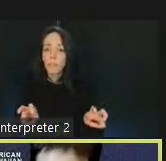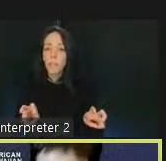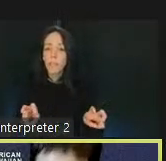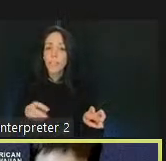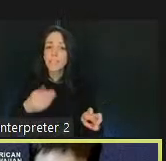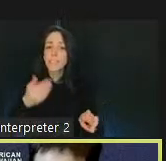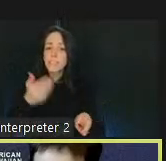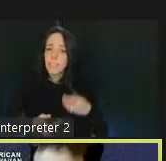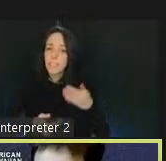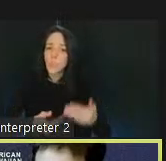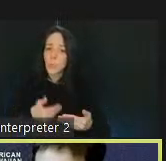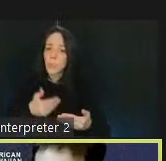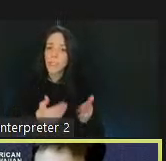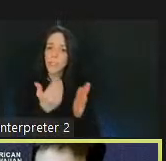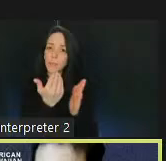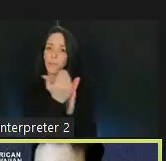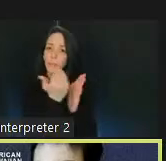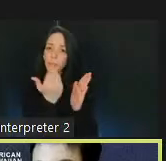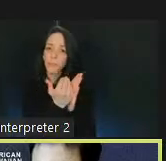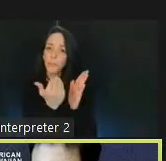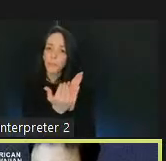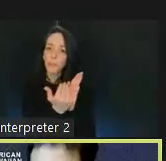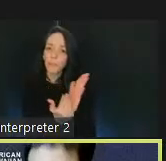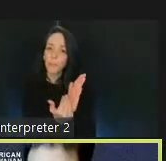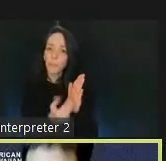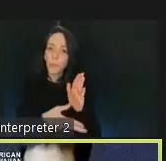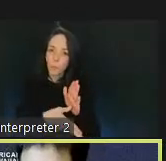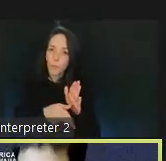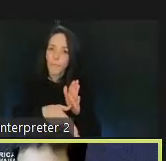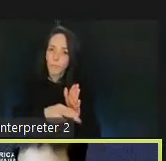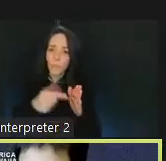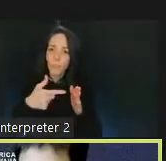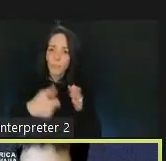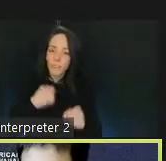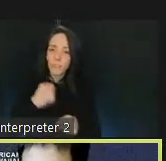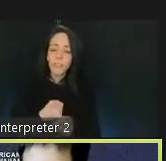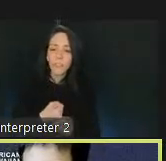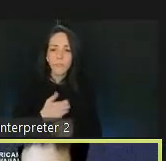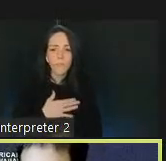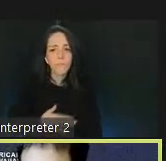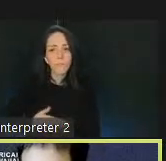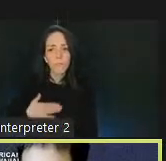and these overviews this year.